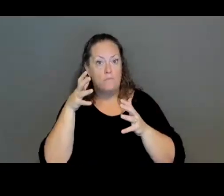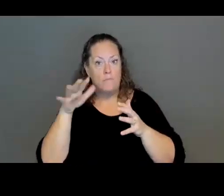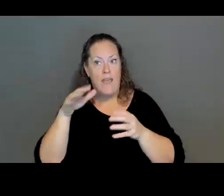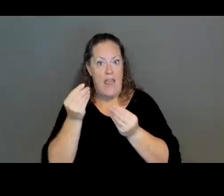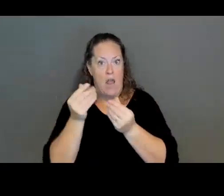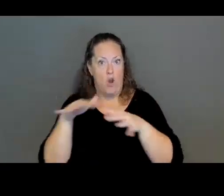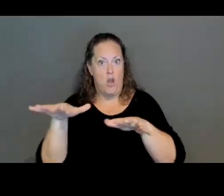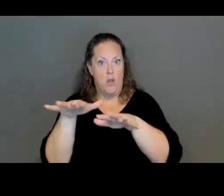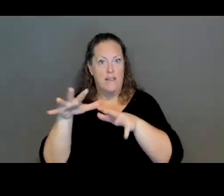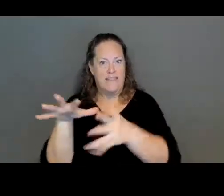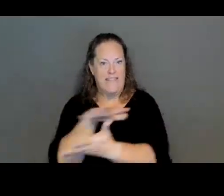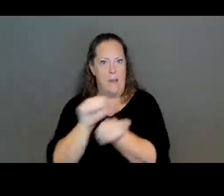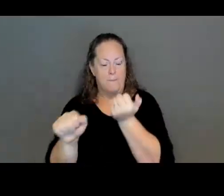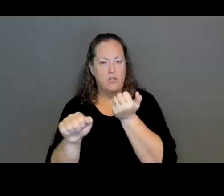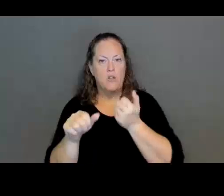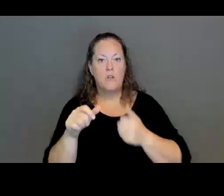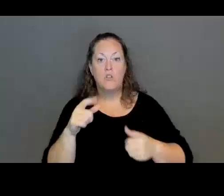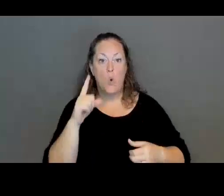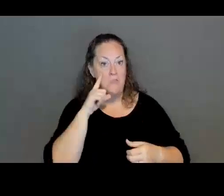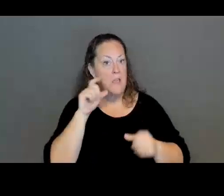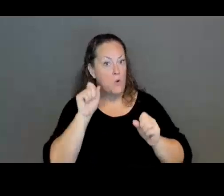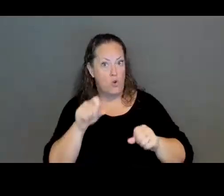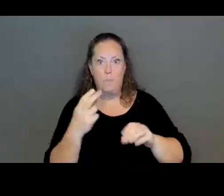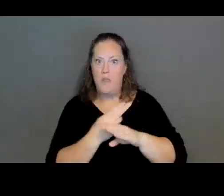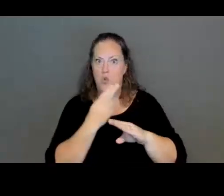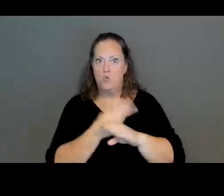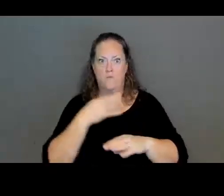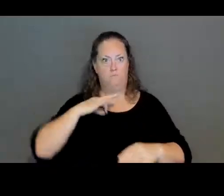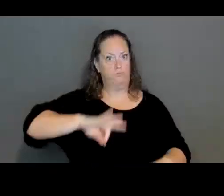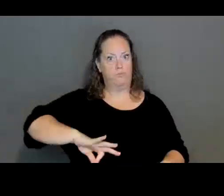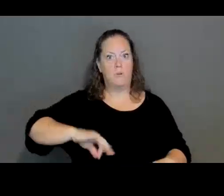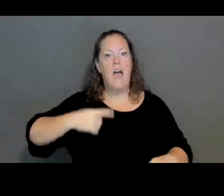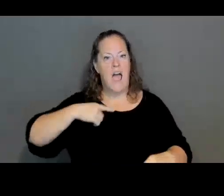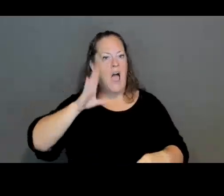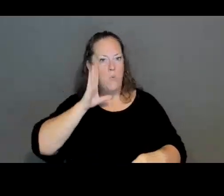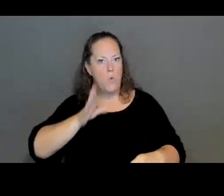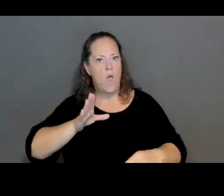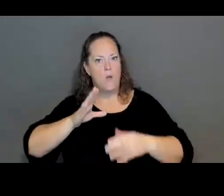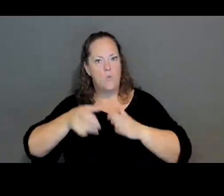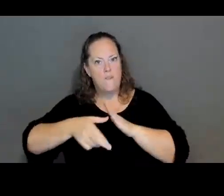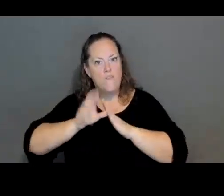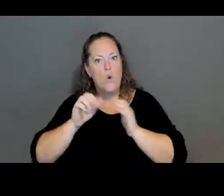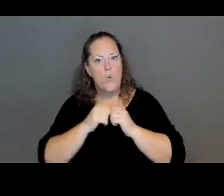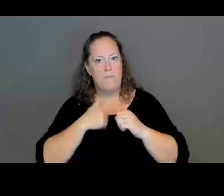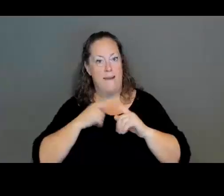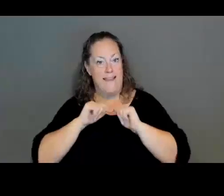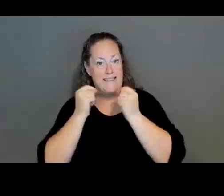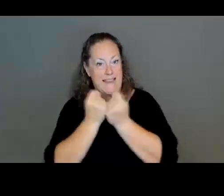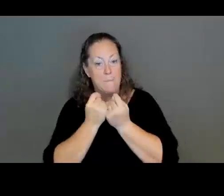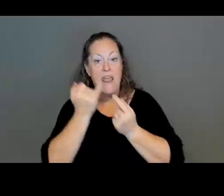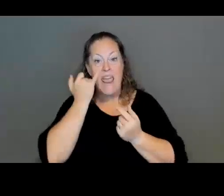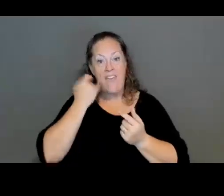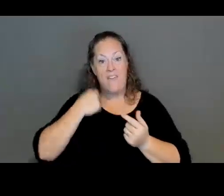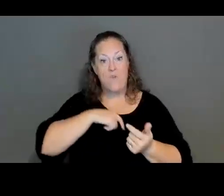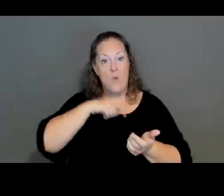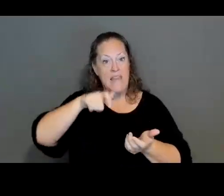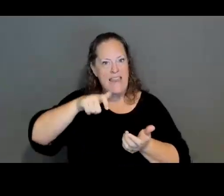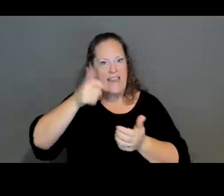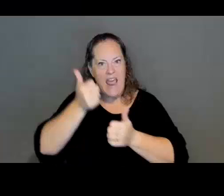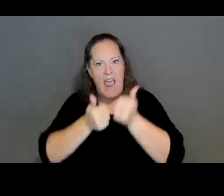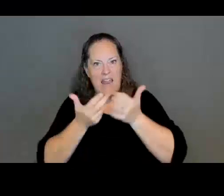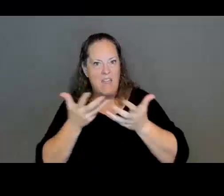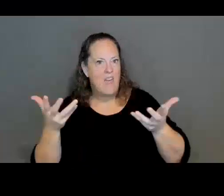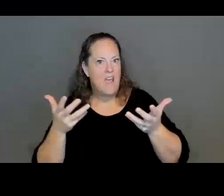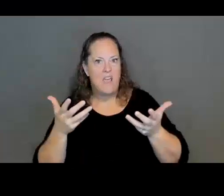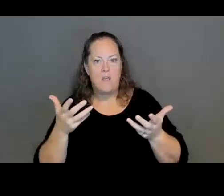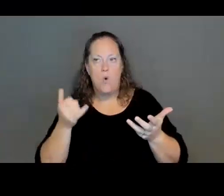it can be useful, and I'll be sure to review it with my team and probably send the team an email if we need anything changed or if we would like